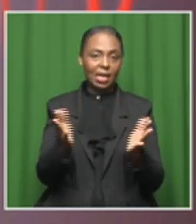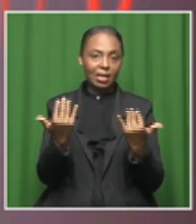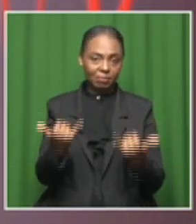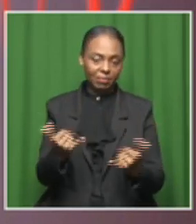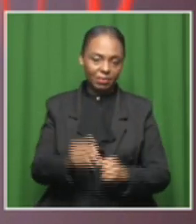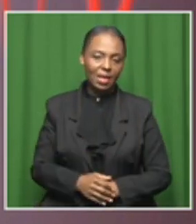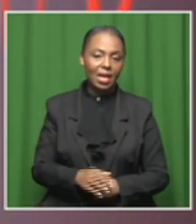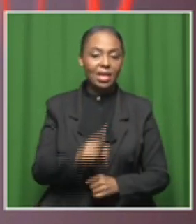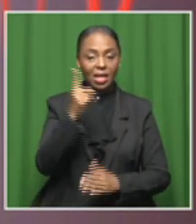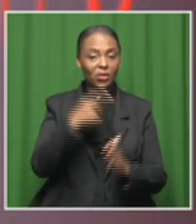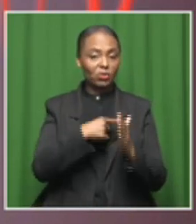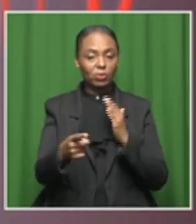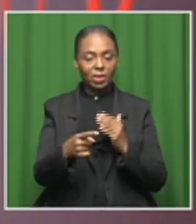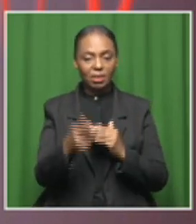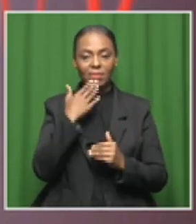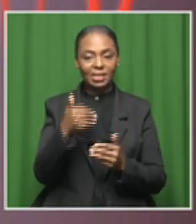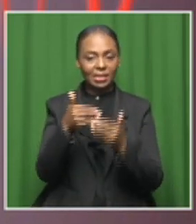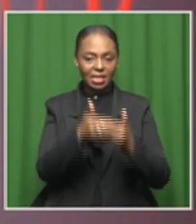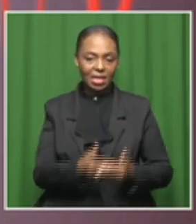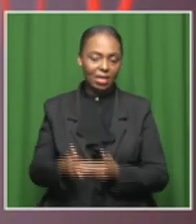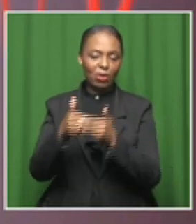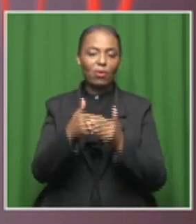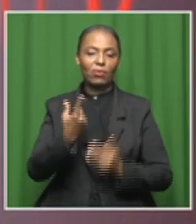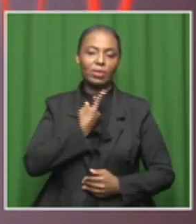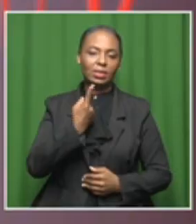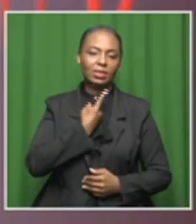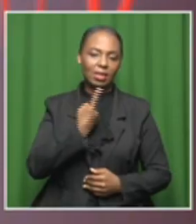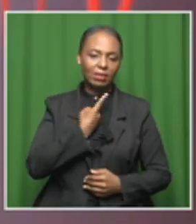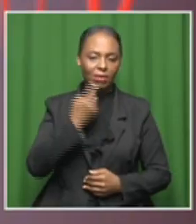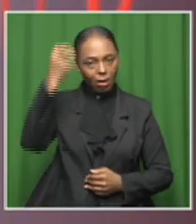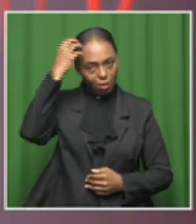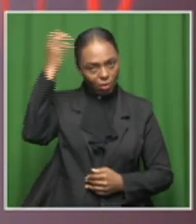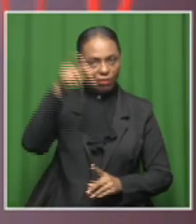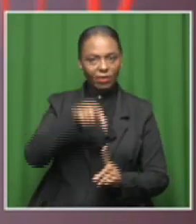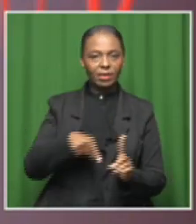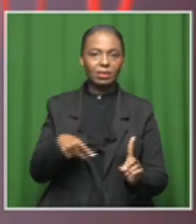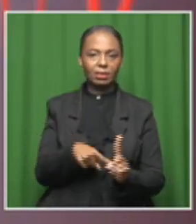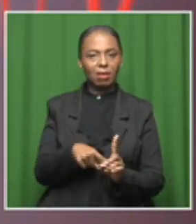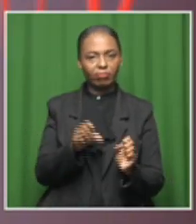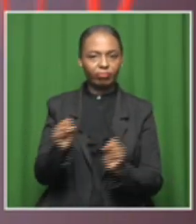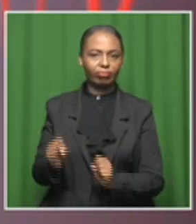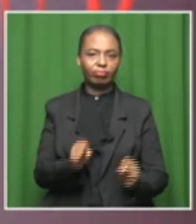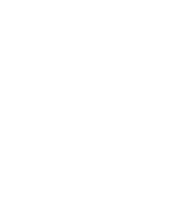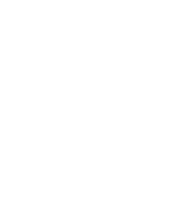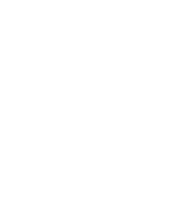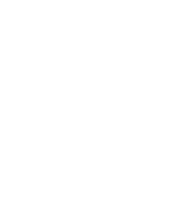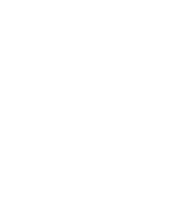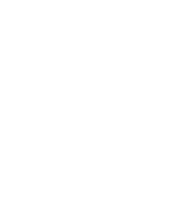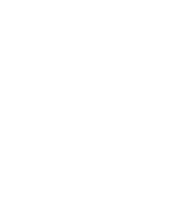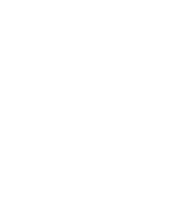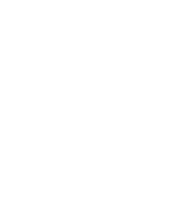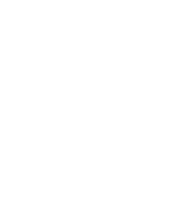Take care, everybody. Look after yourself, Professor Anne von Gottberg. Let's quickly take a break. See you after this.